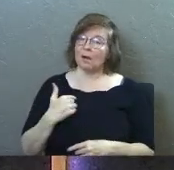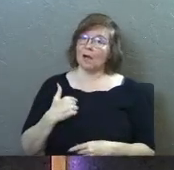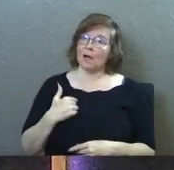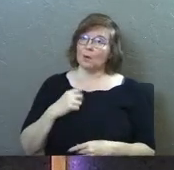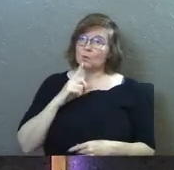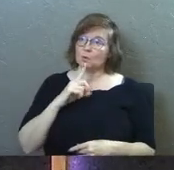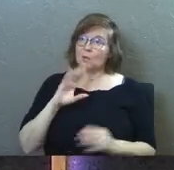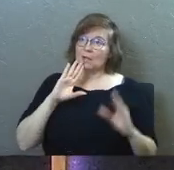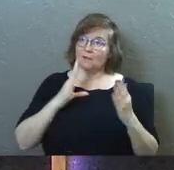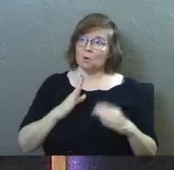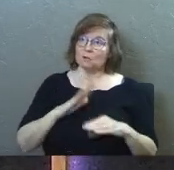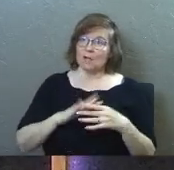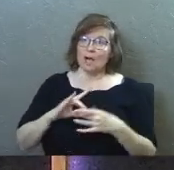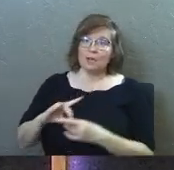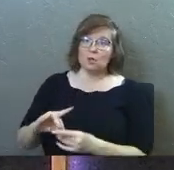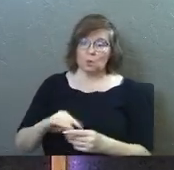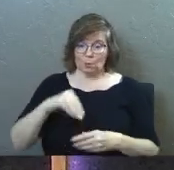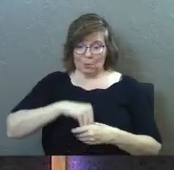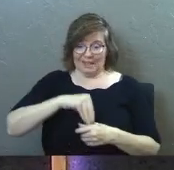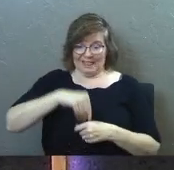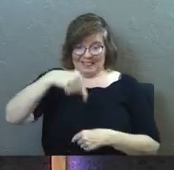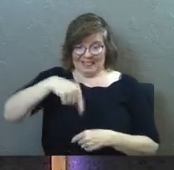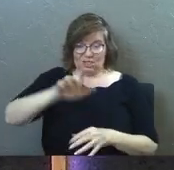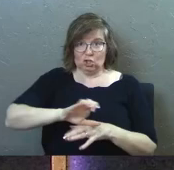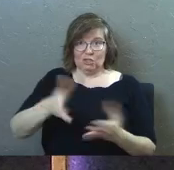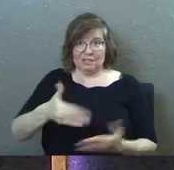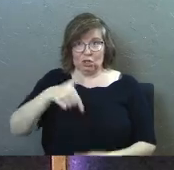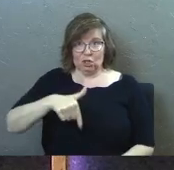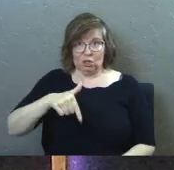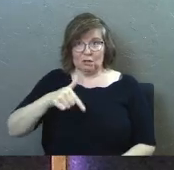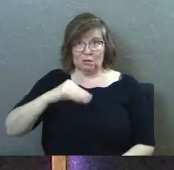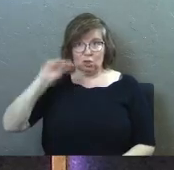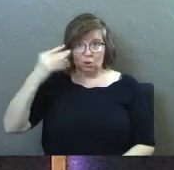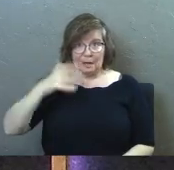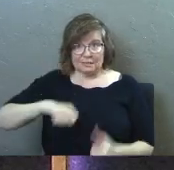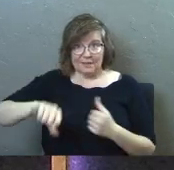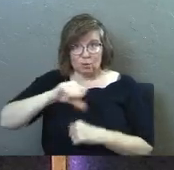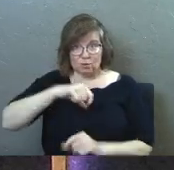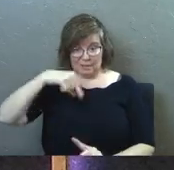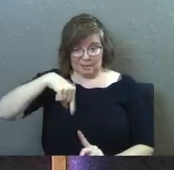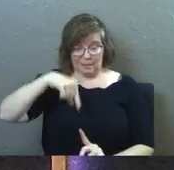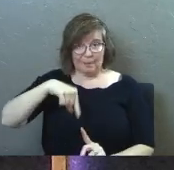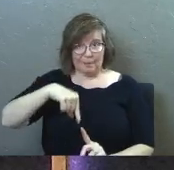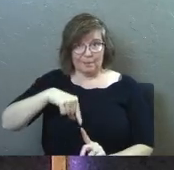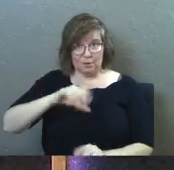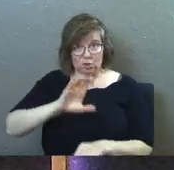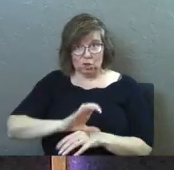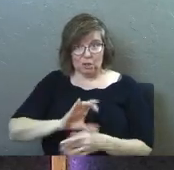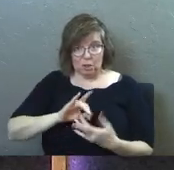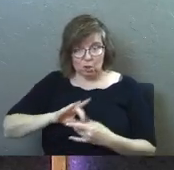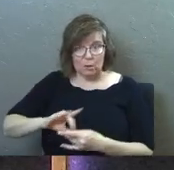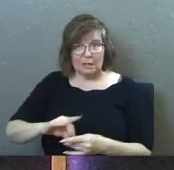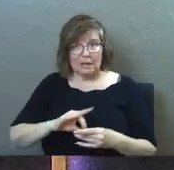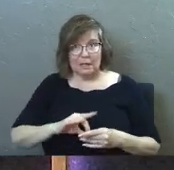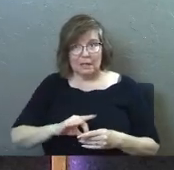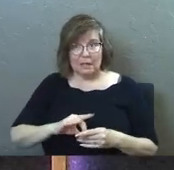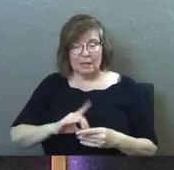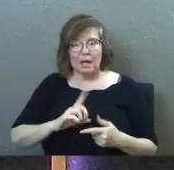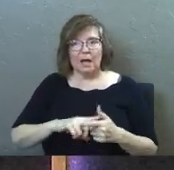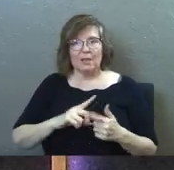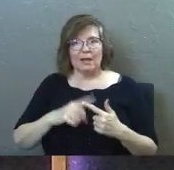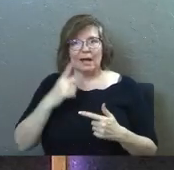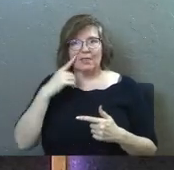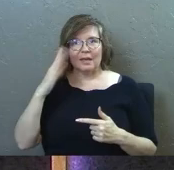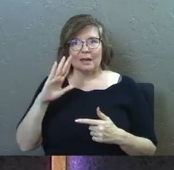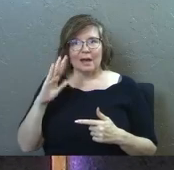I was really focused on the unity within this church, this one Grace Fellowship church. But then I